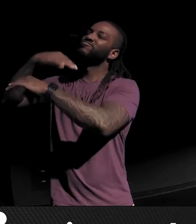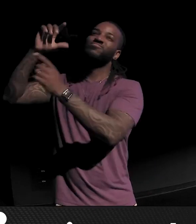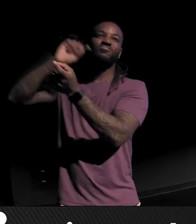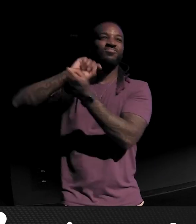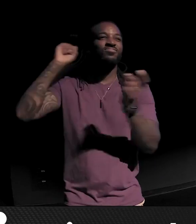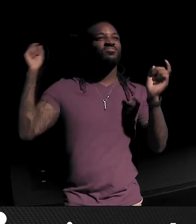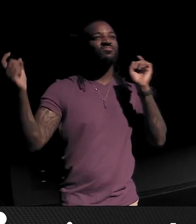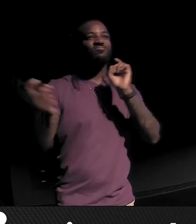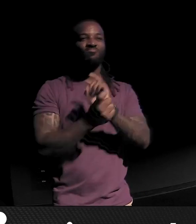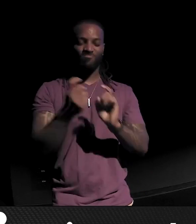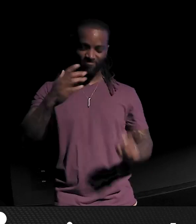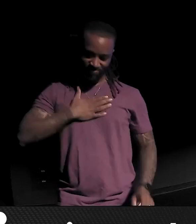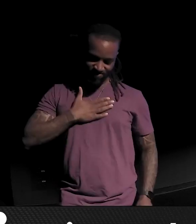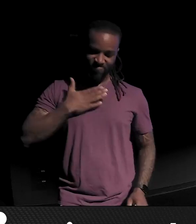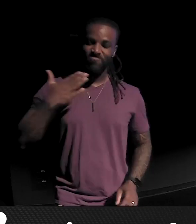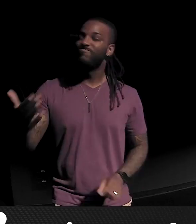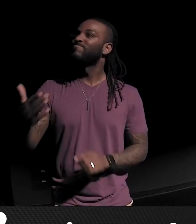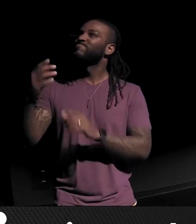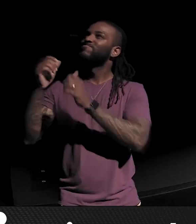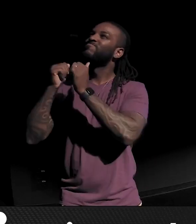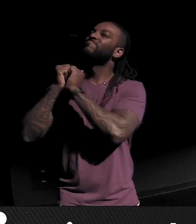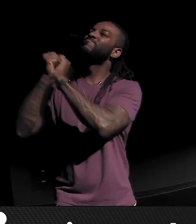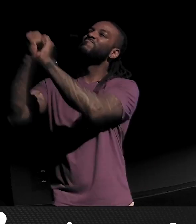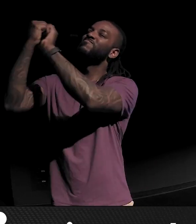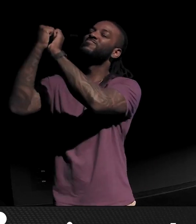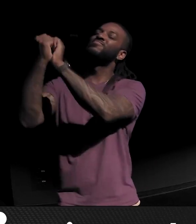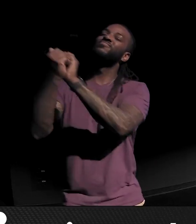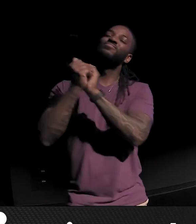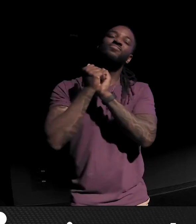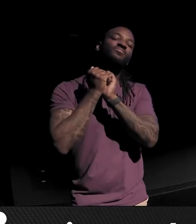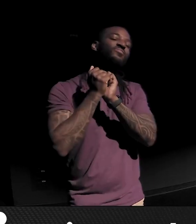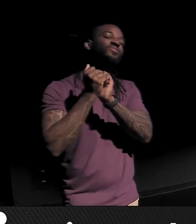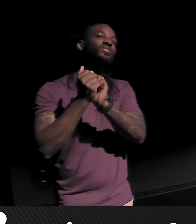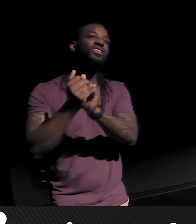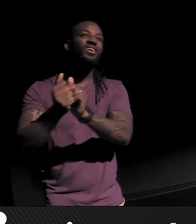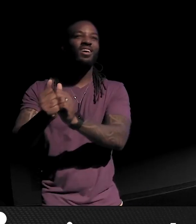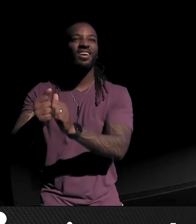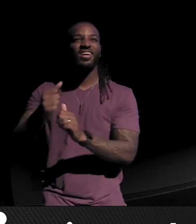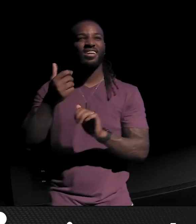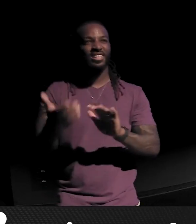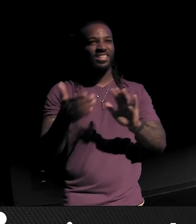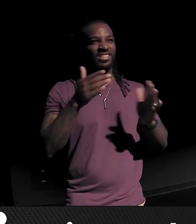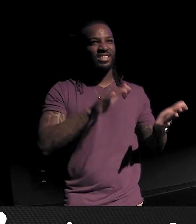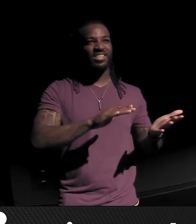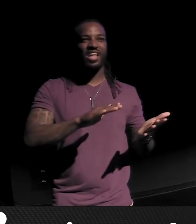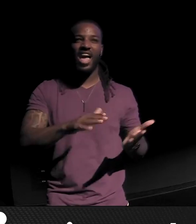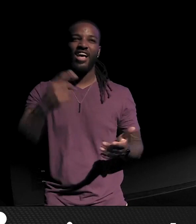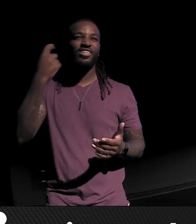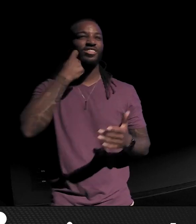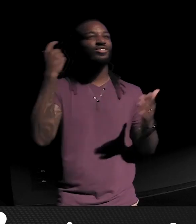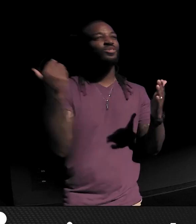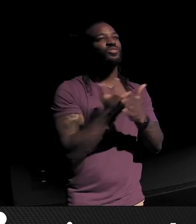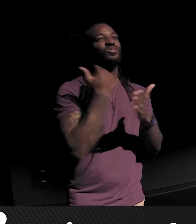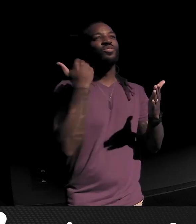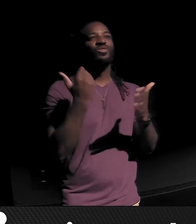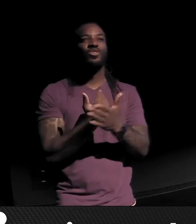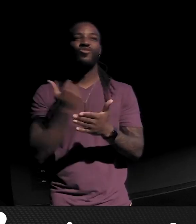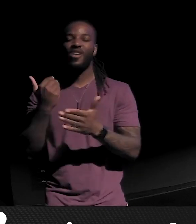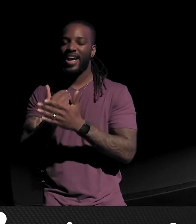then I'll be crucified with you. Cause death is just a doorway